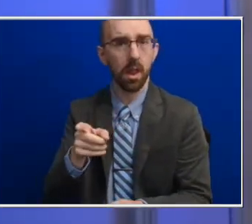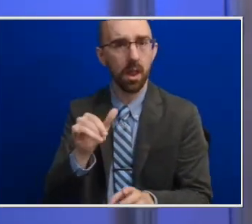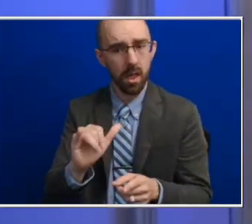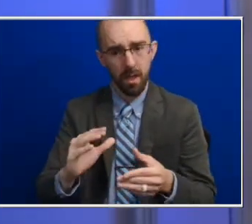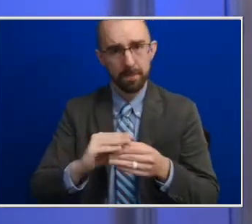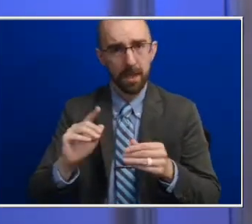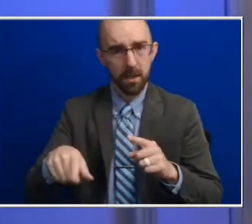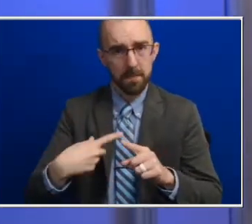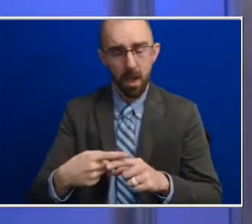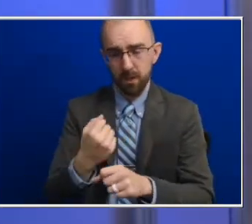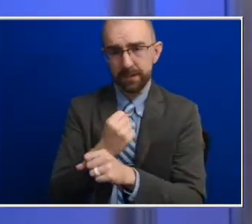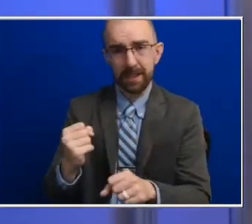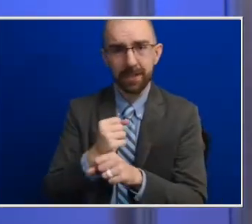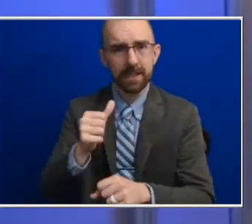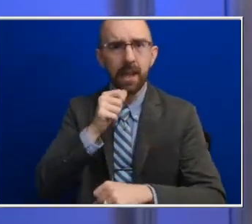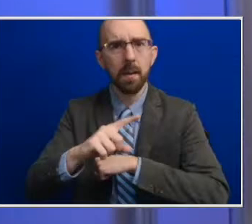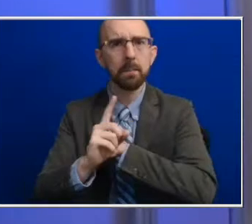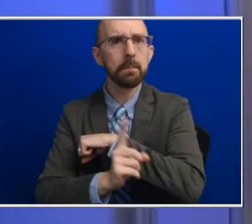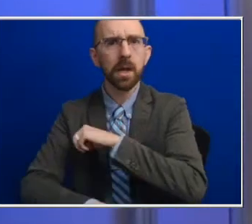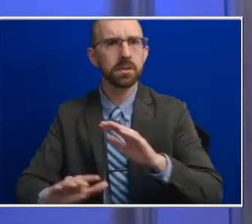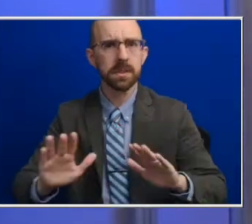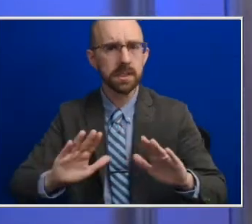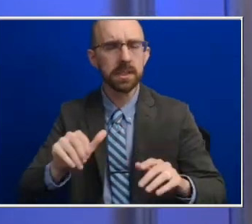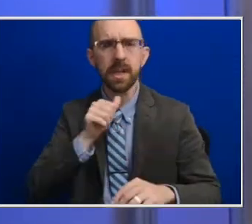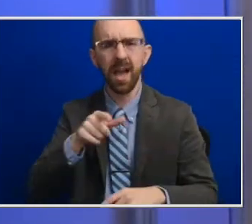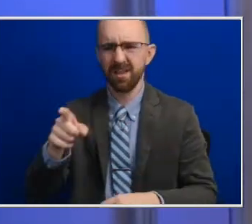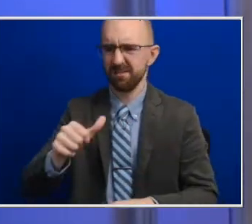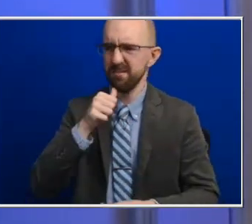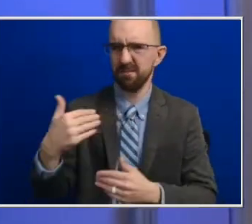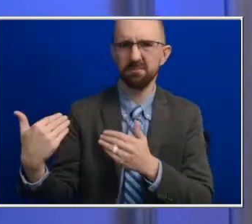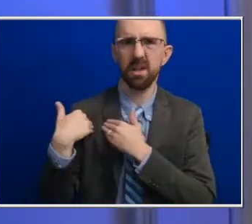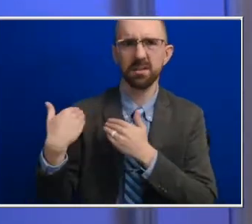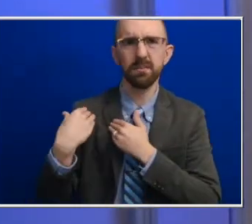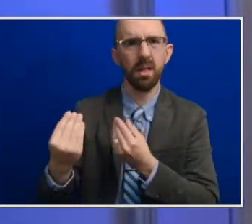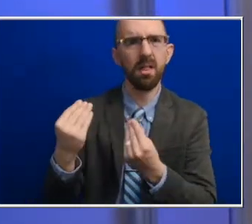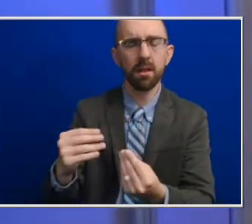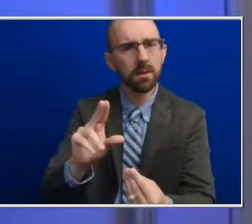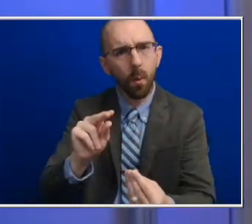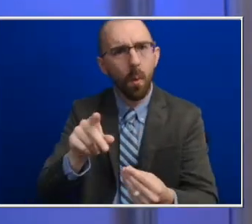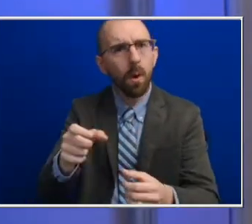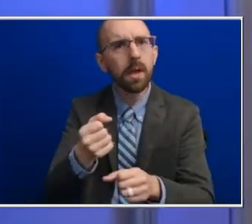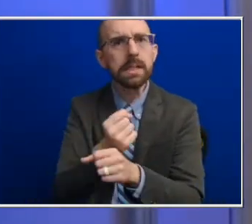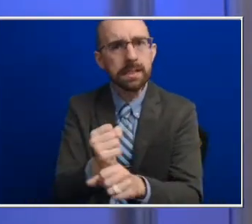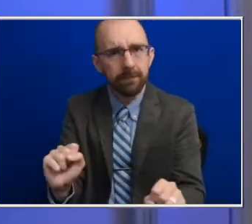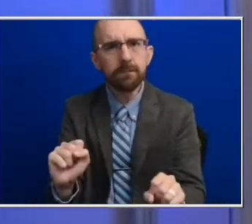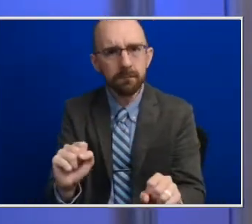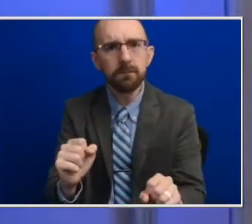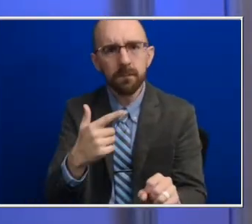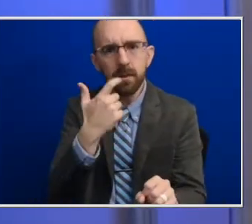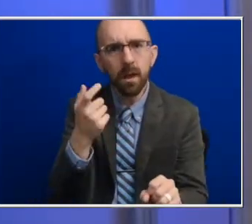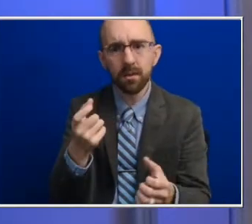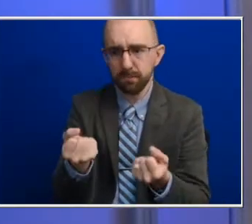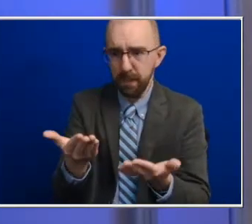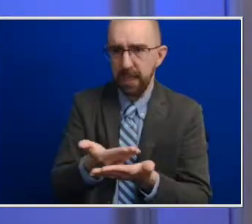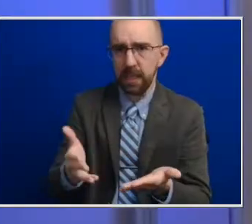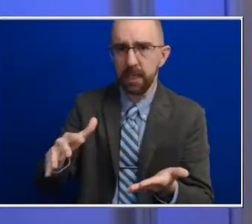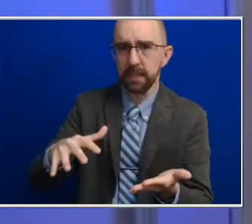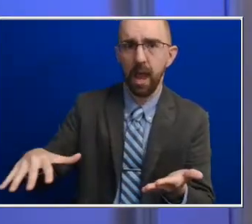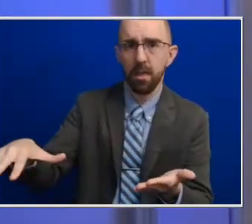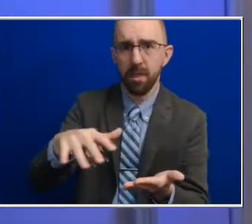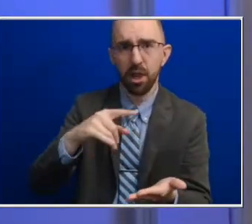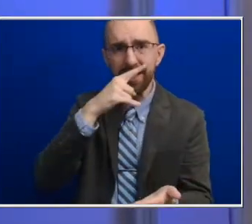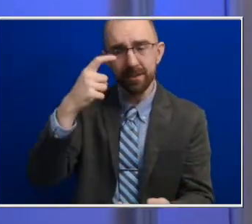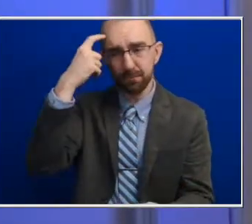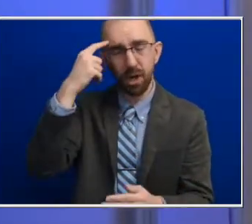being punitive, it's not because I don't think you're responsible enough, it's really a safety thing because there are a lot of things out there that our kids, their brain's not fully